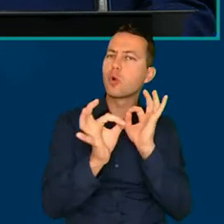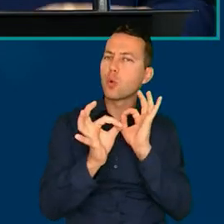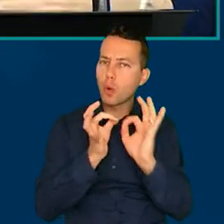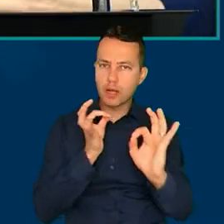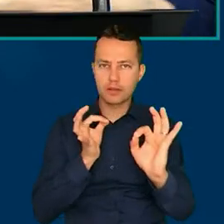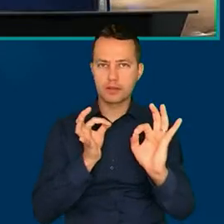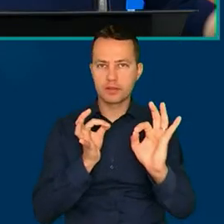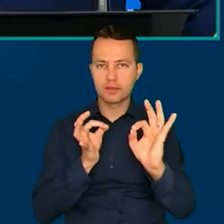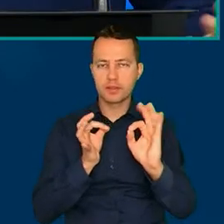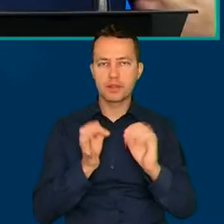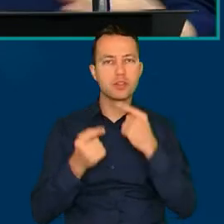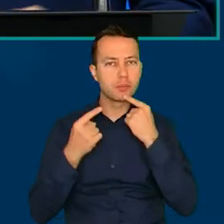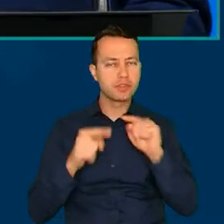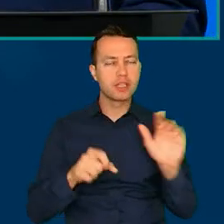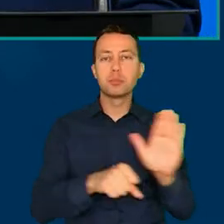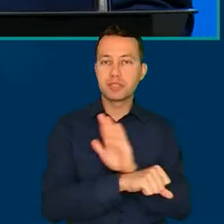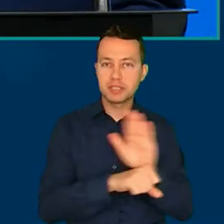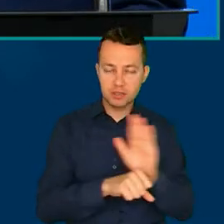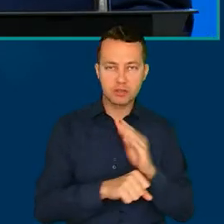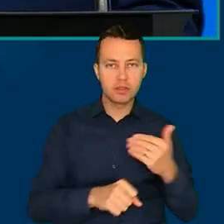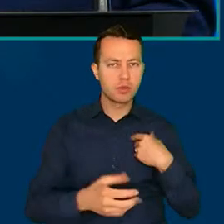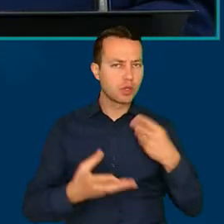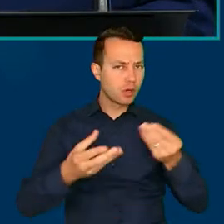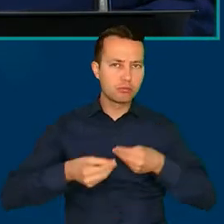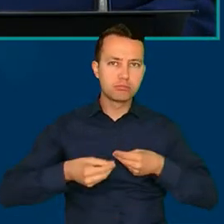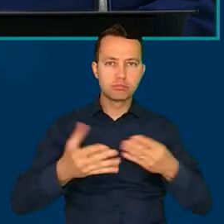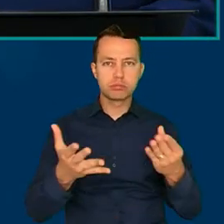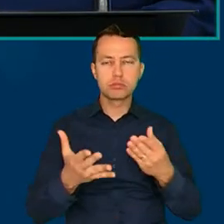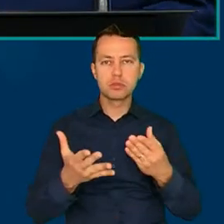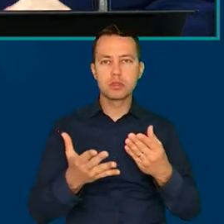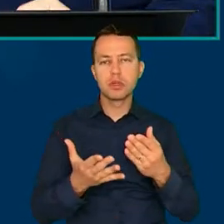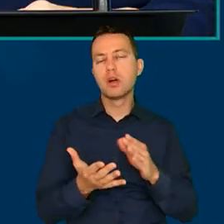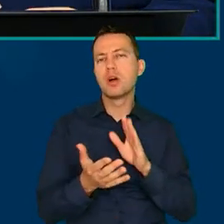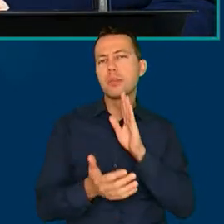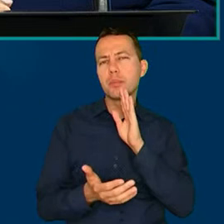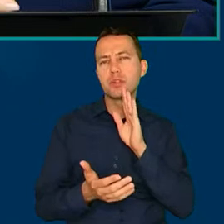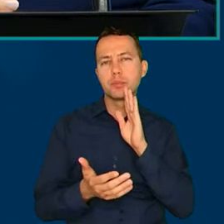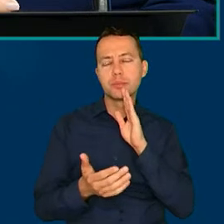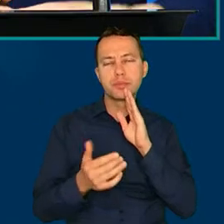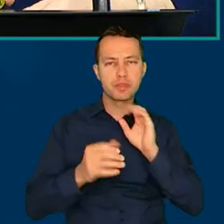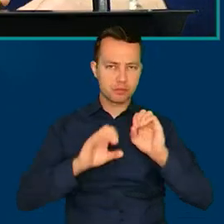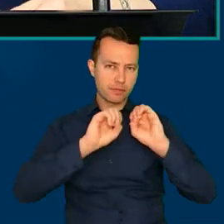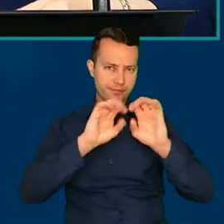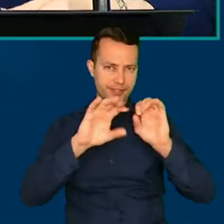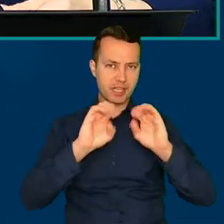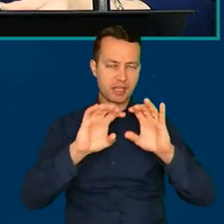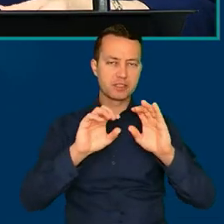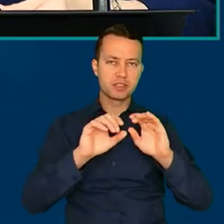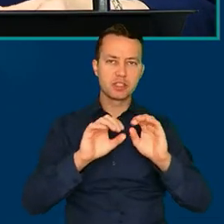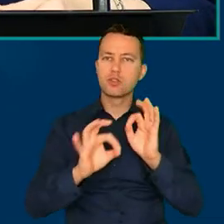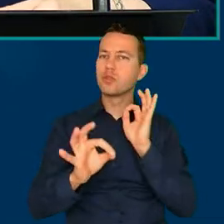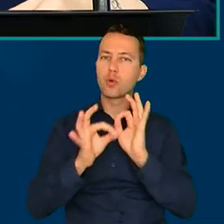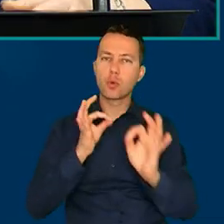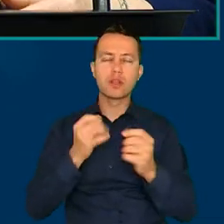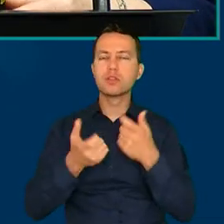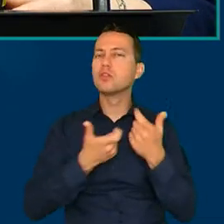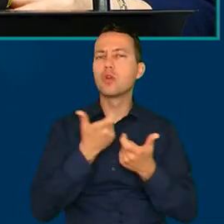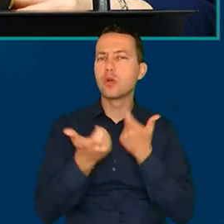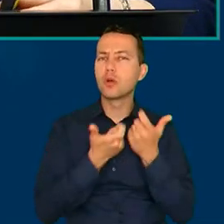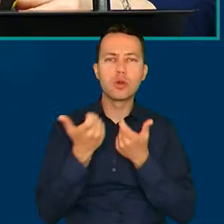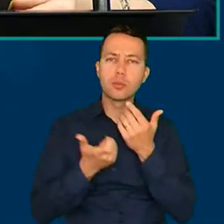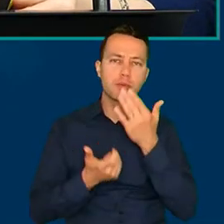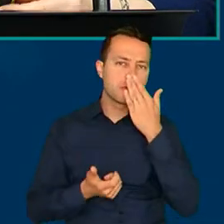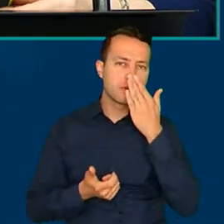the due diligence in responsible business conduct. The guidance is to